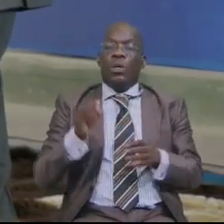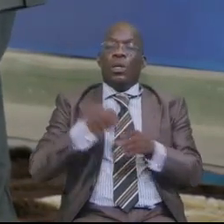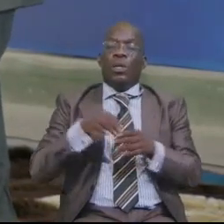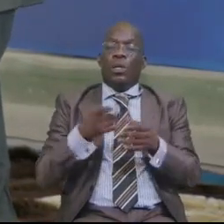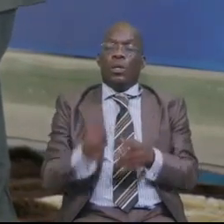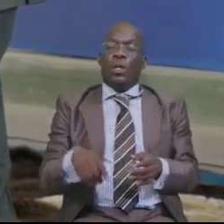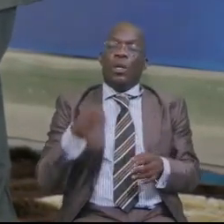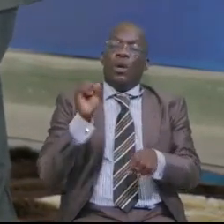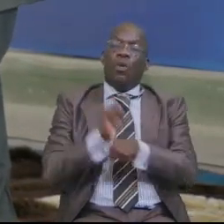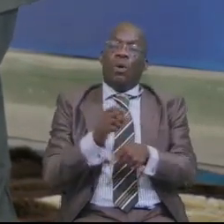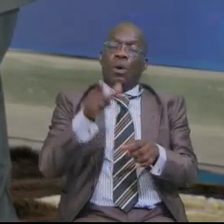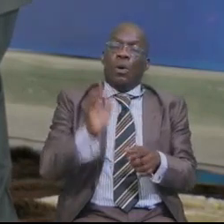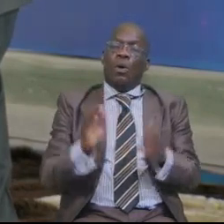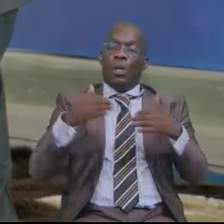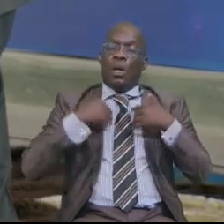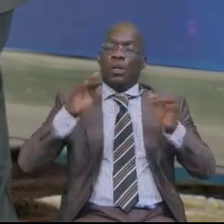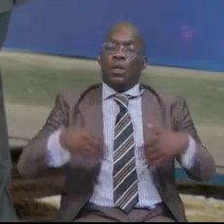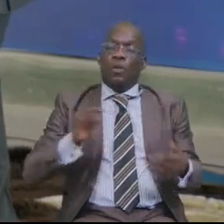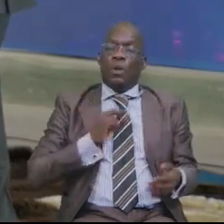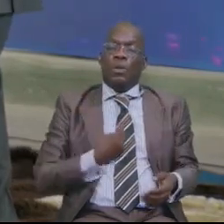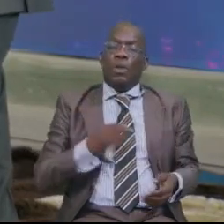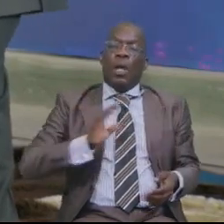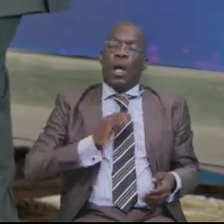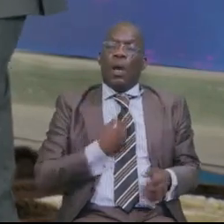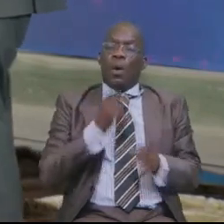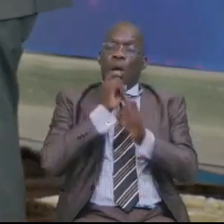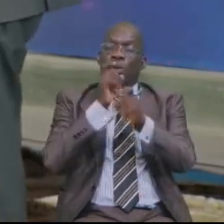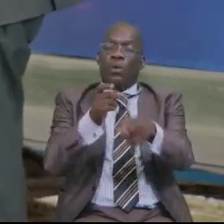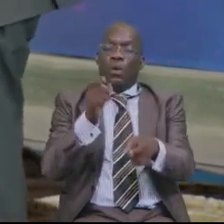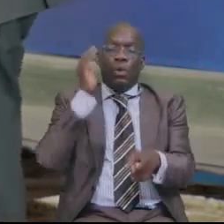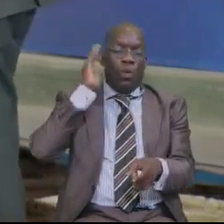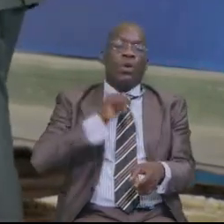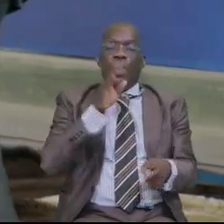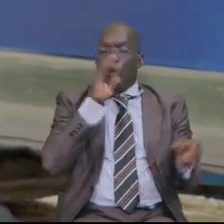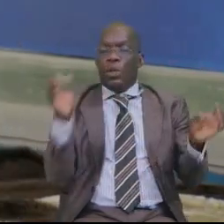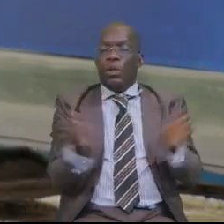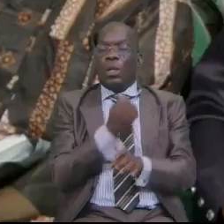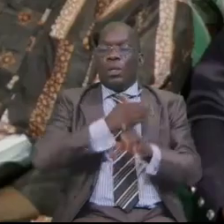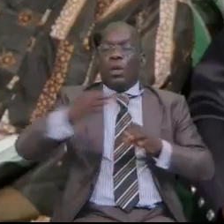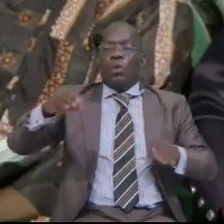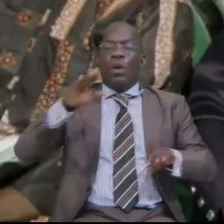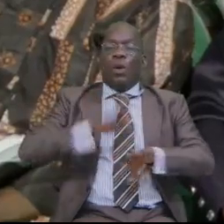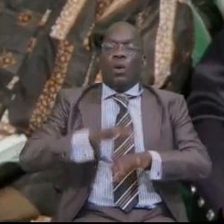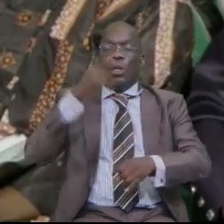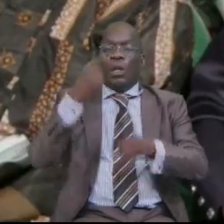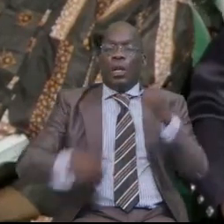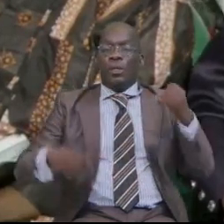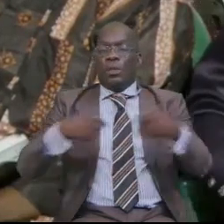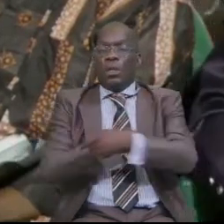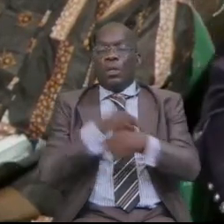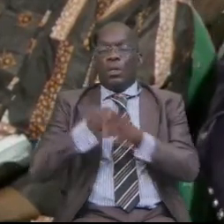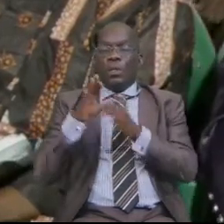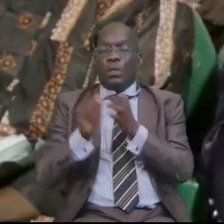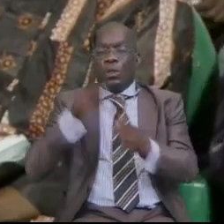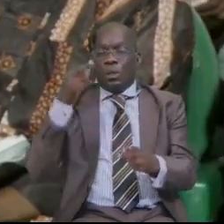us, and our rewards will not be taken away on the final day. We're coming to point number three